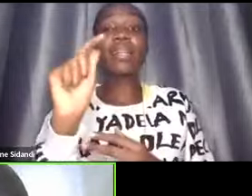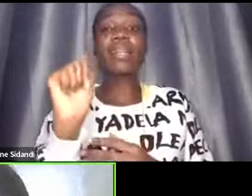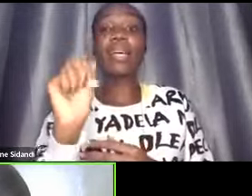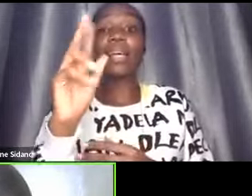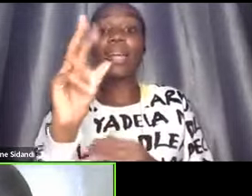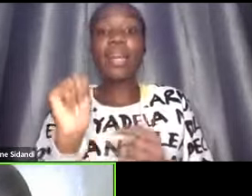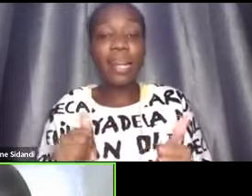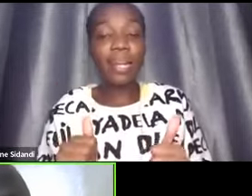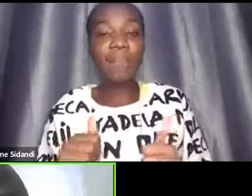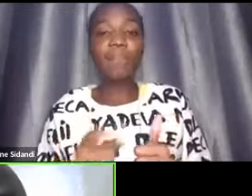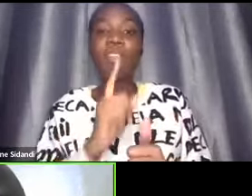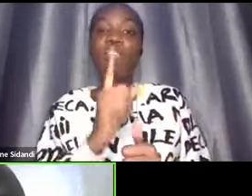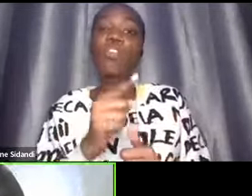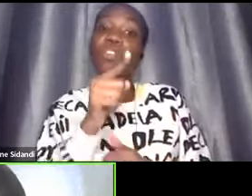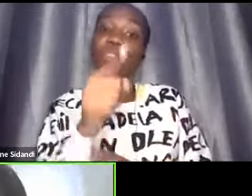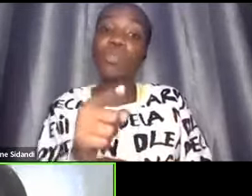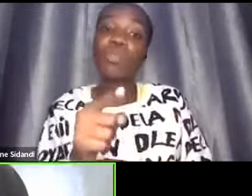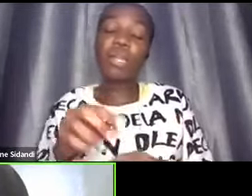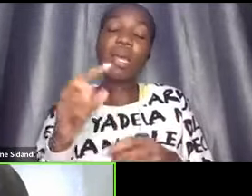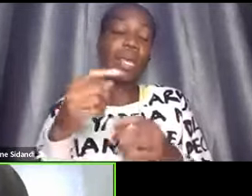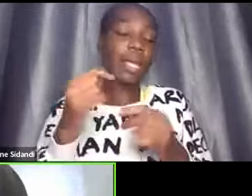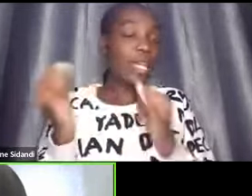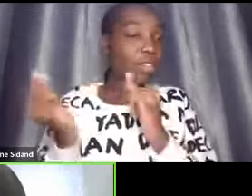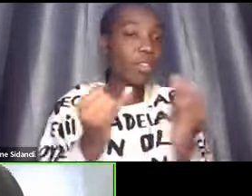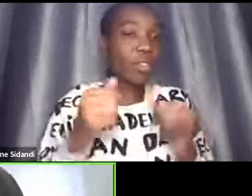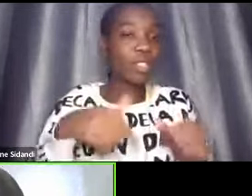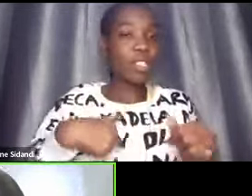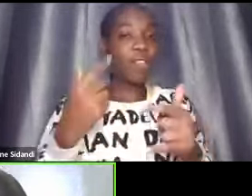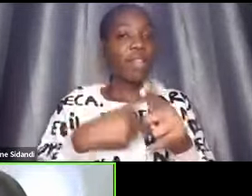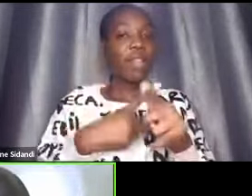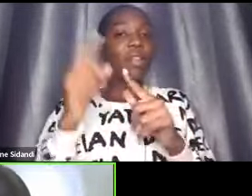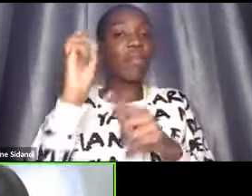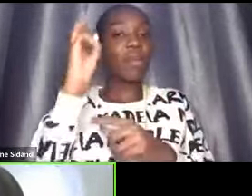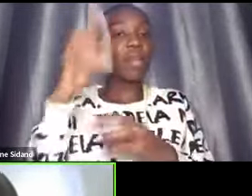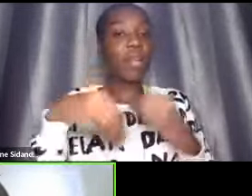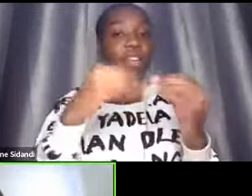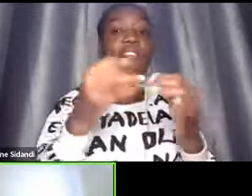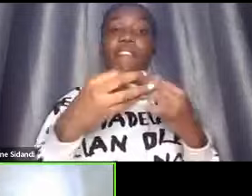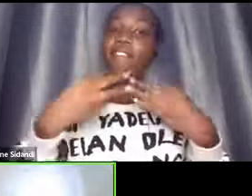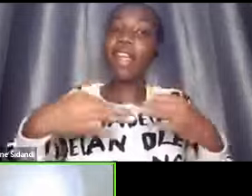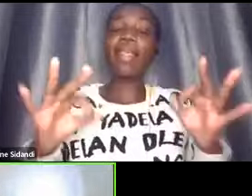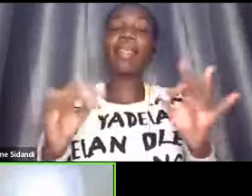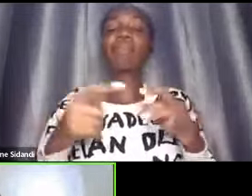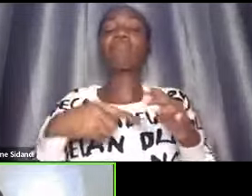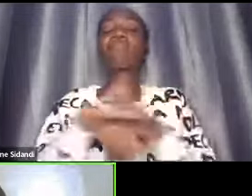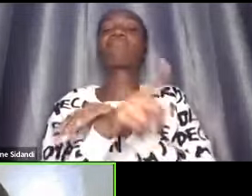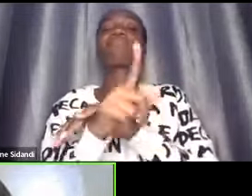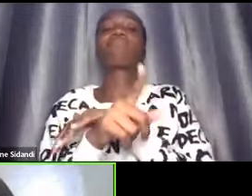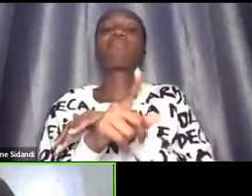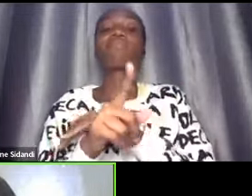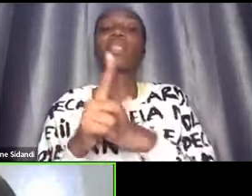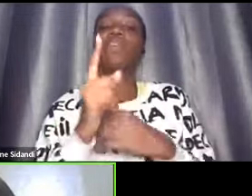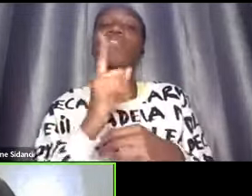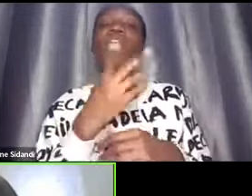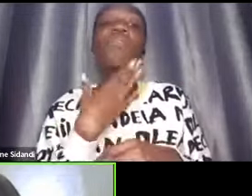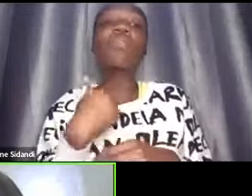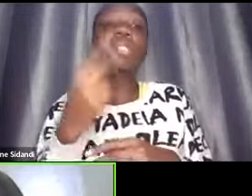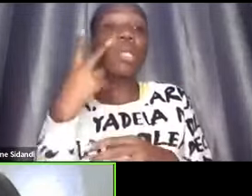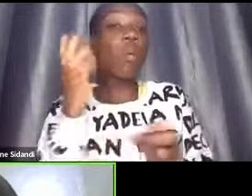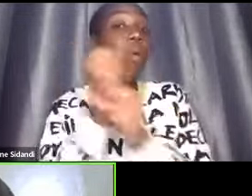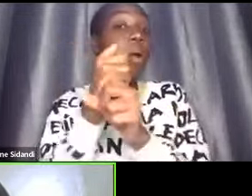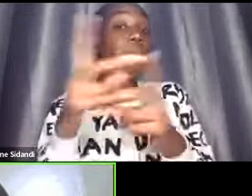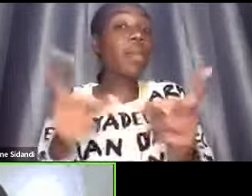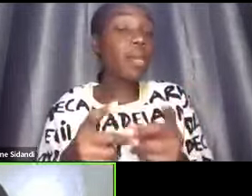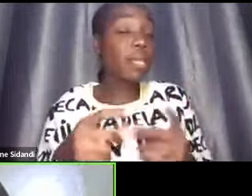You come in and read the books and increase your knowledge. So let's look at common reasons why workplace conflicts occur. Number one